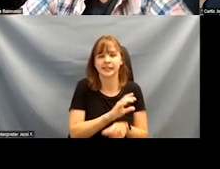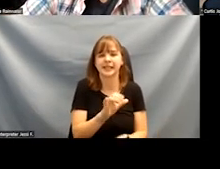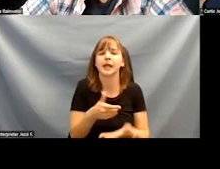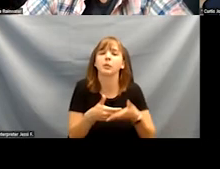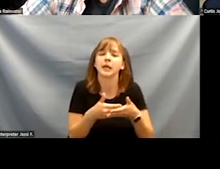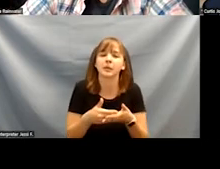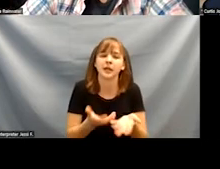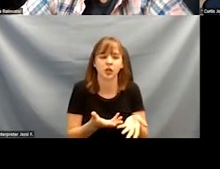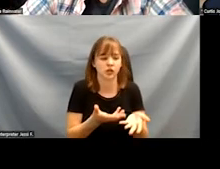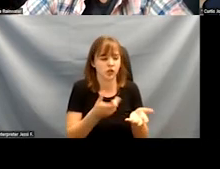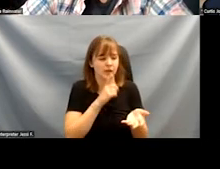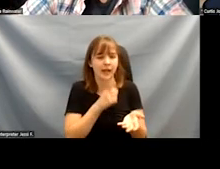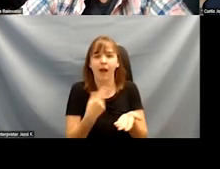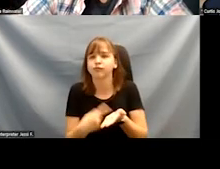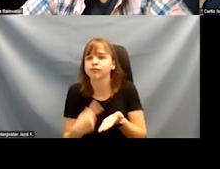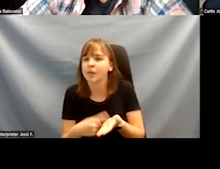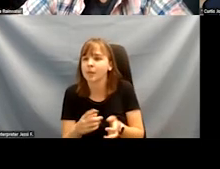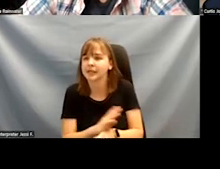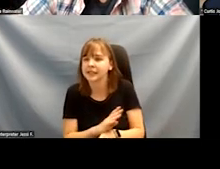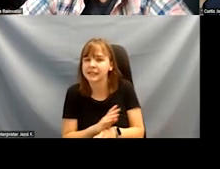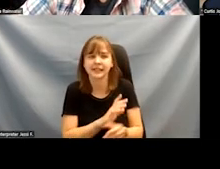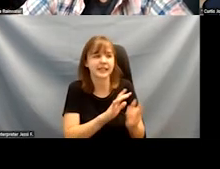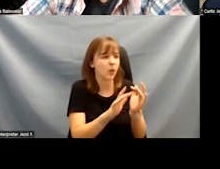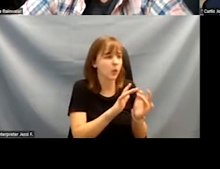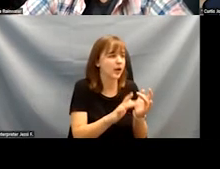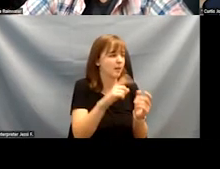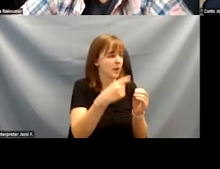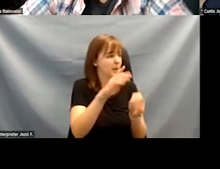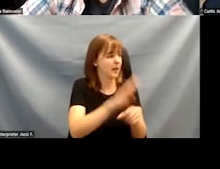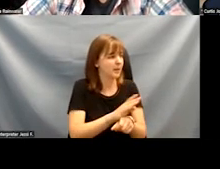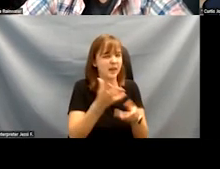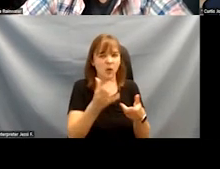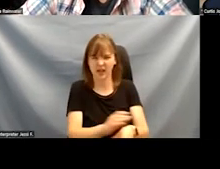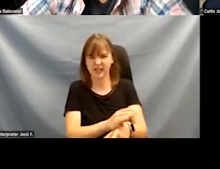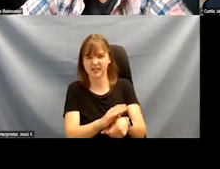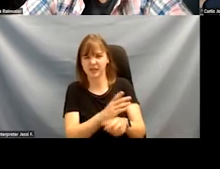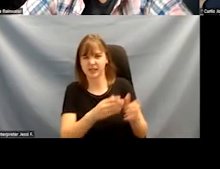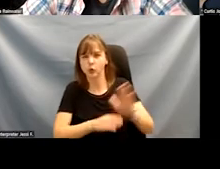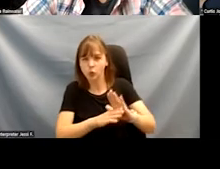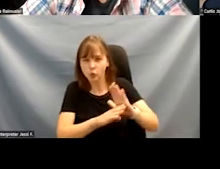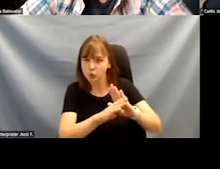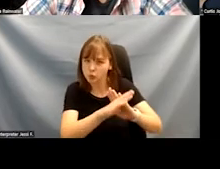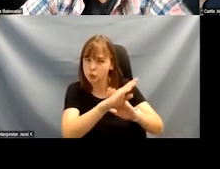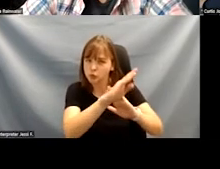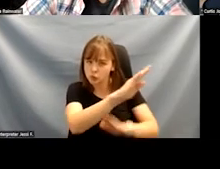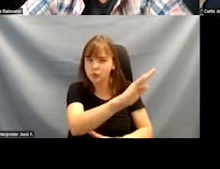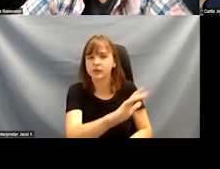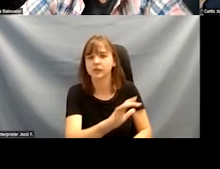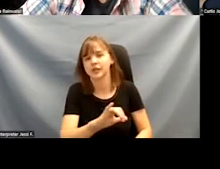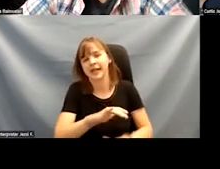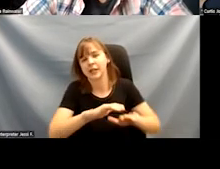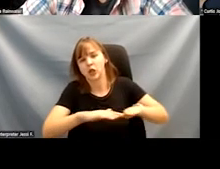they're with their baby and they're talking about their baby and they're wanting to grow their baby into a, you know, into a bigger entity. So